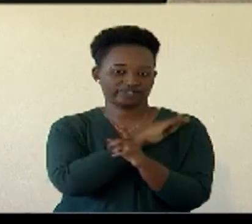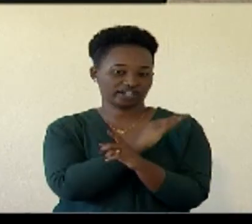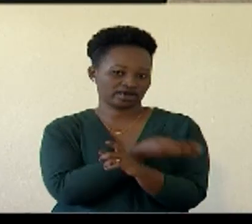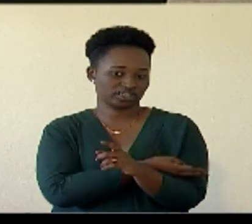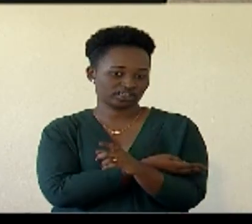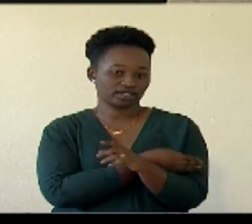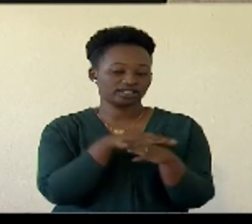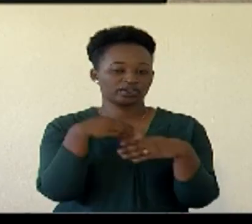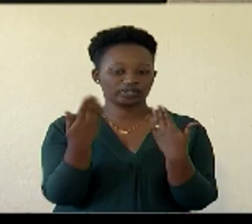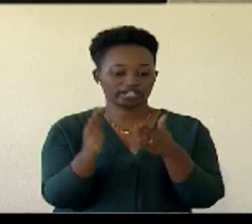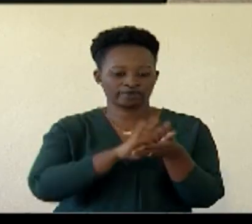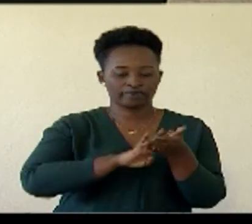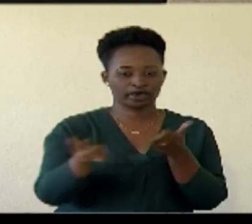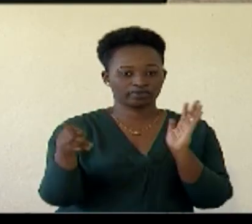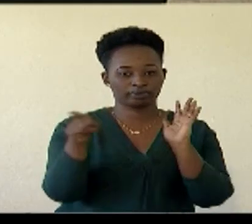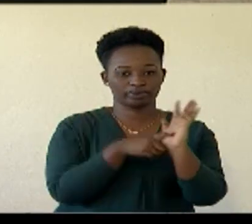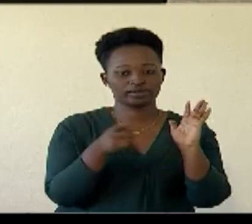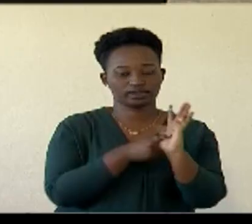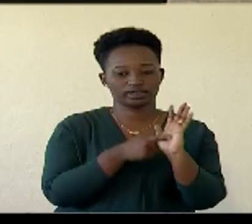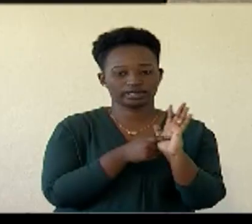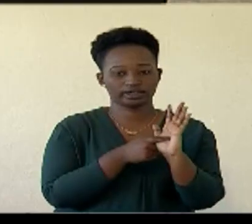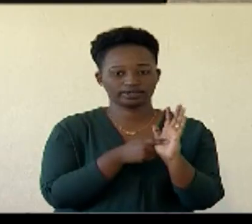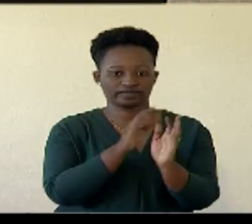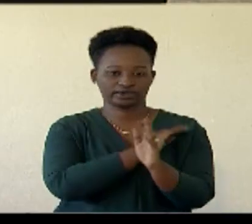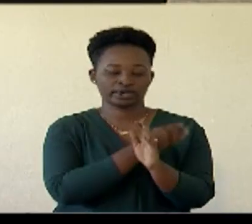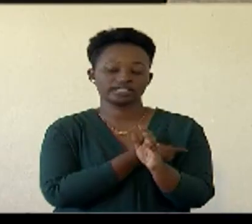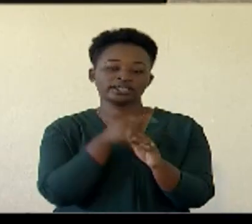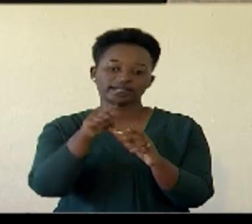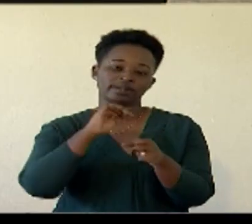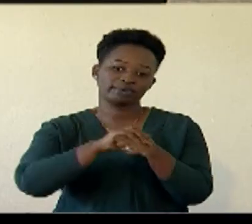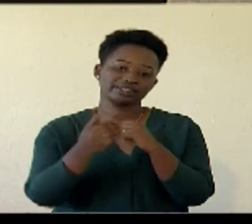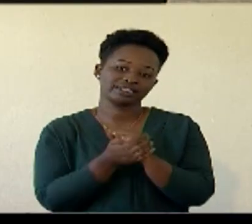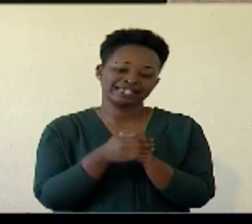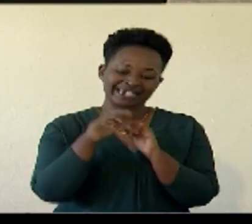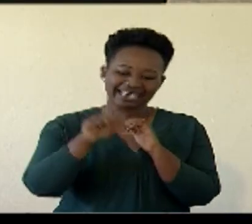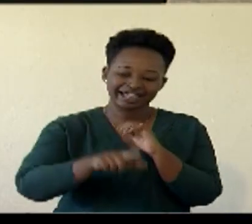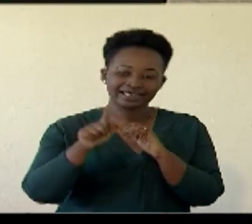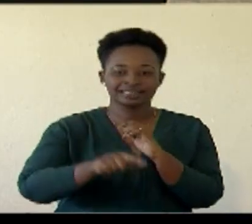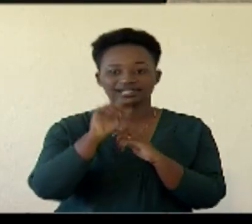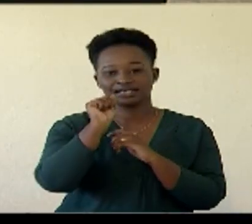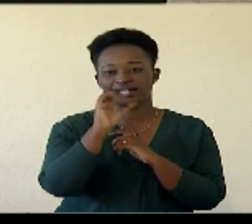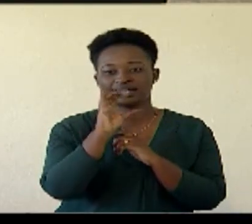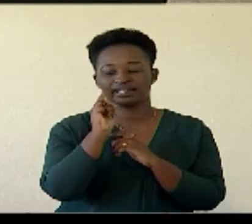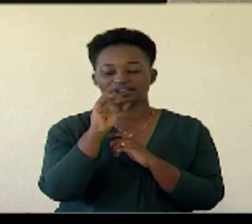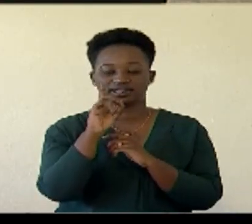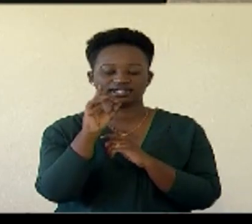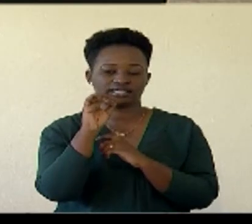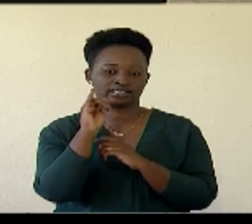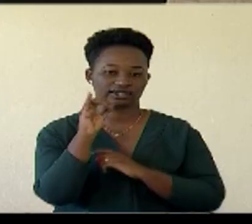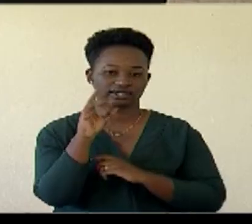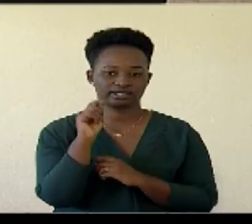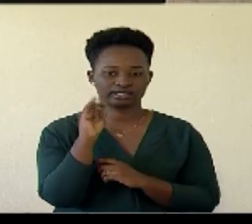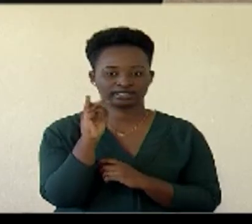on this carbon. And that makes it less acidic. Whereas in the benzoic acid, these